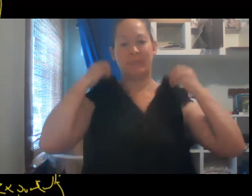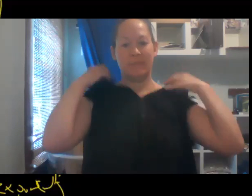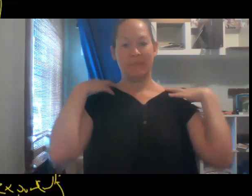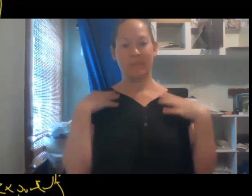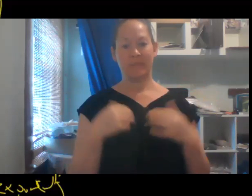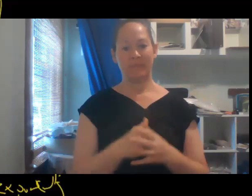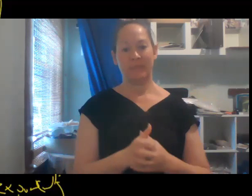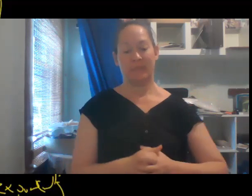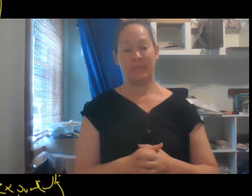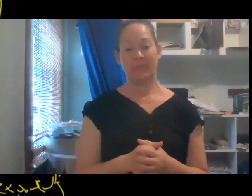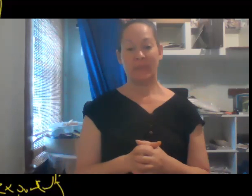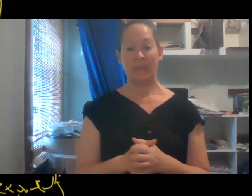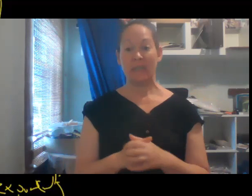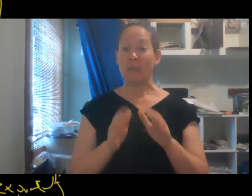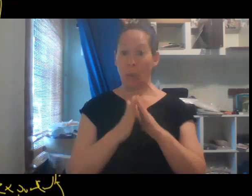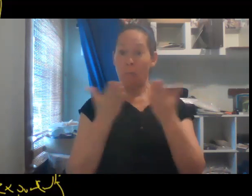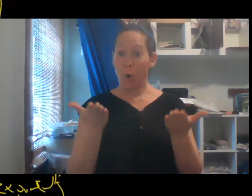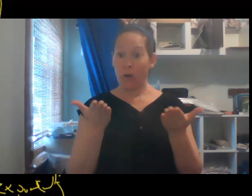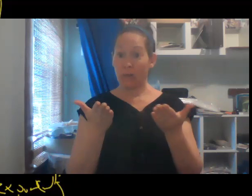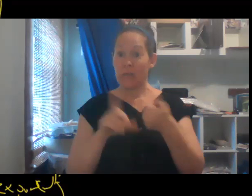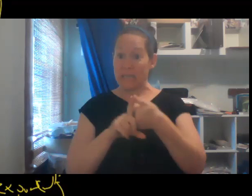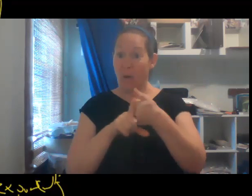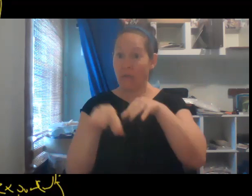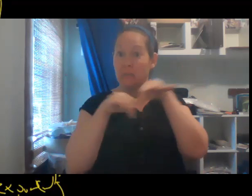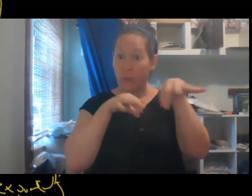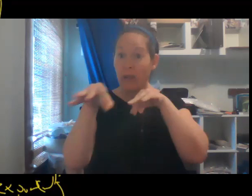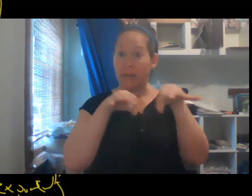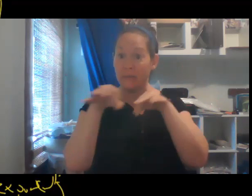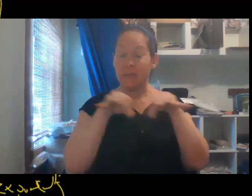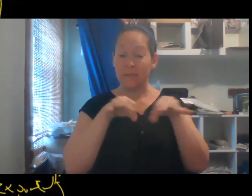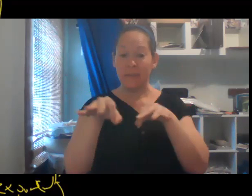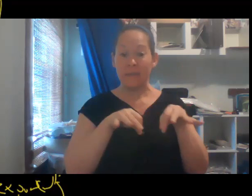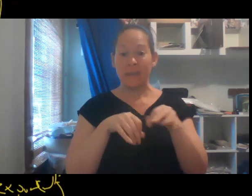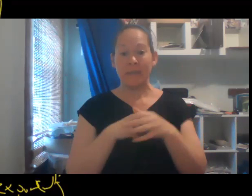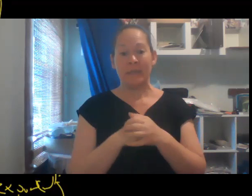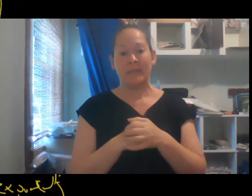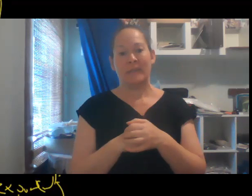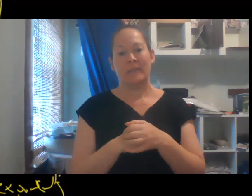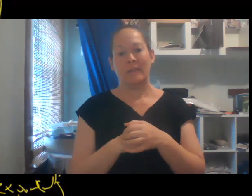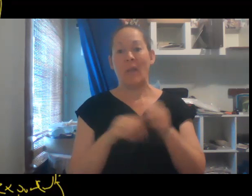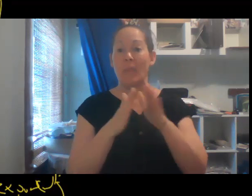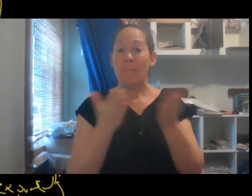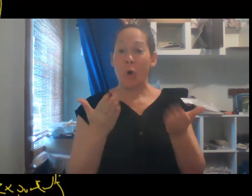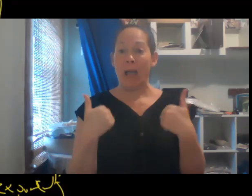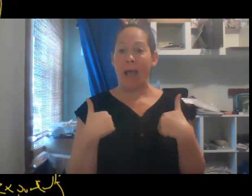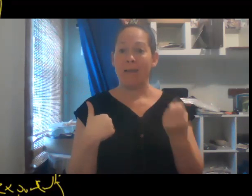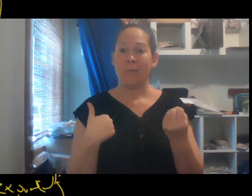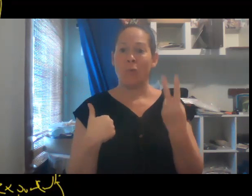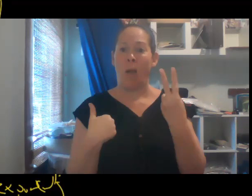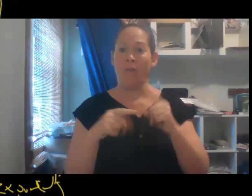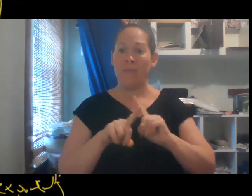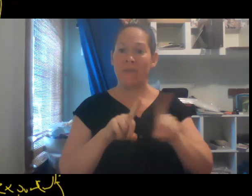So I've taken what the book lays out is about 12 different equations for